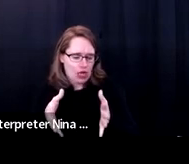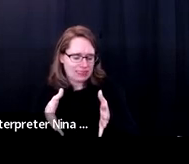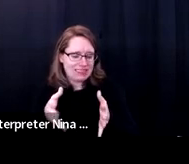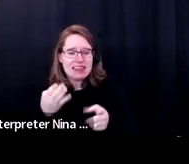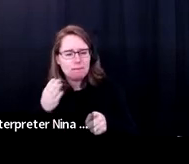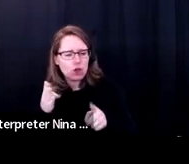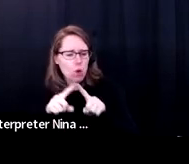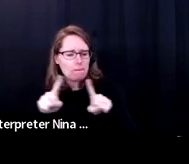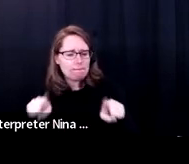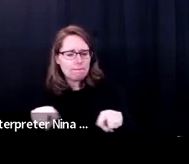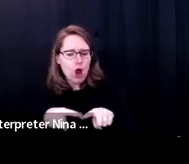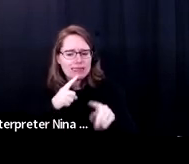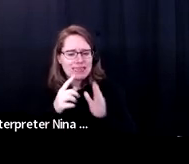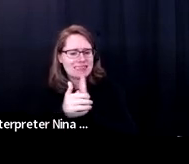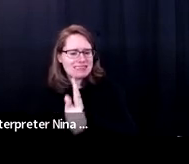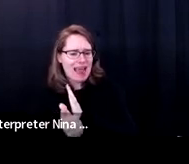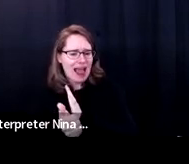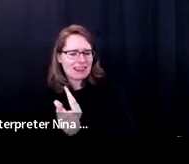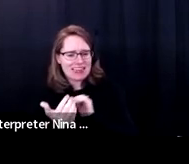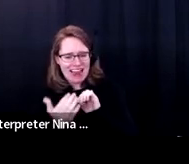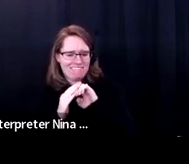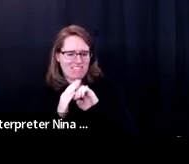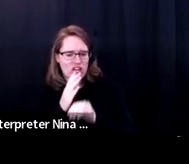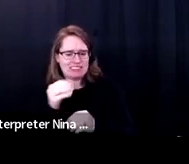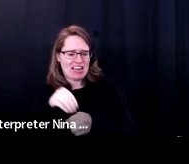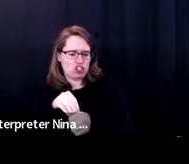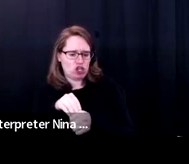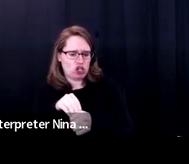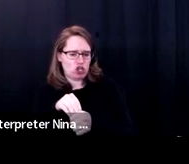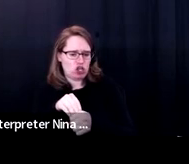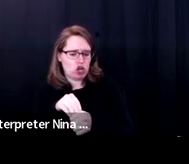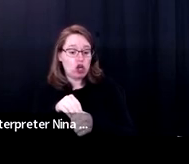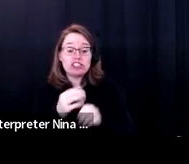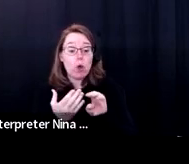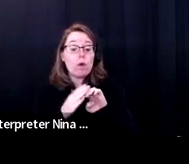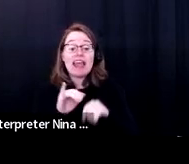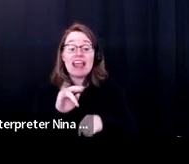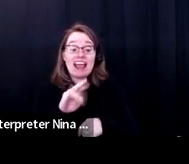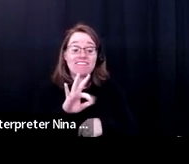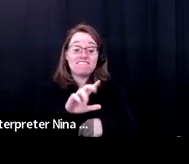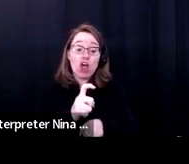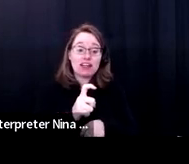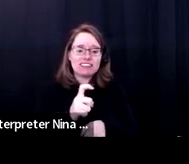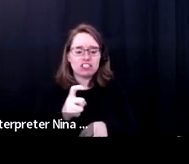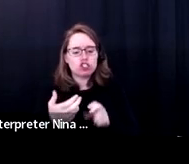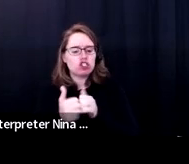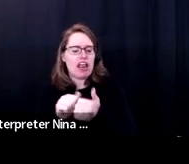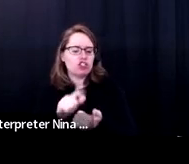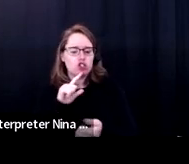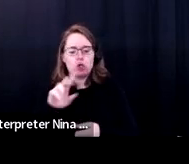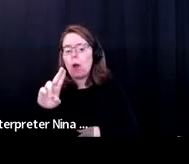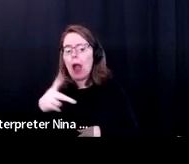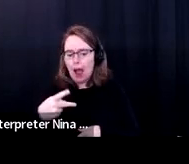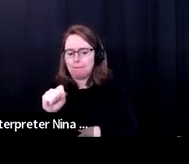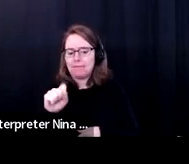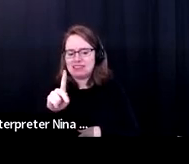blue box that says talent influx and internal development. To get rid of the word influx and change it to upskilling. Upskilling, got